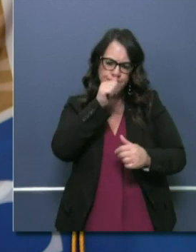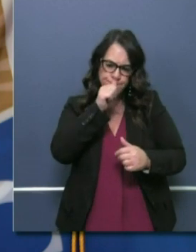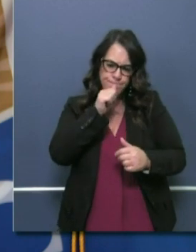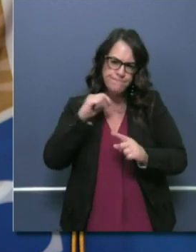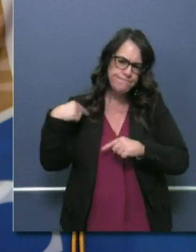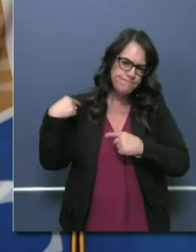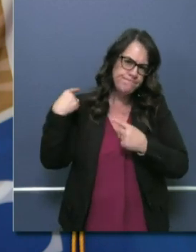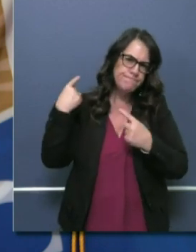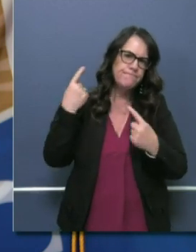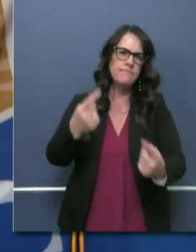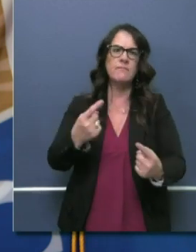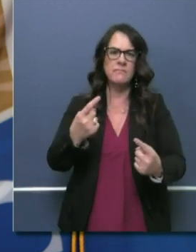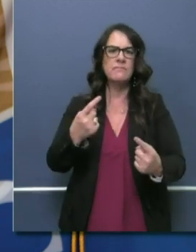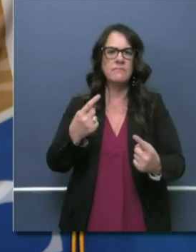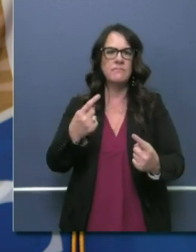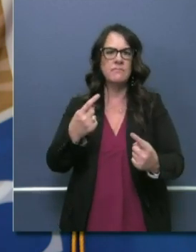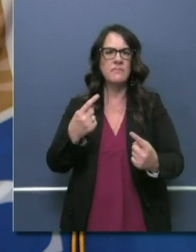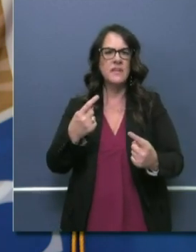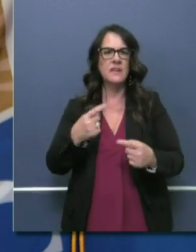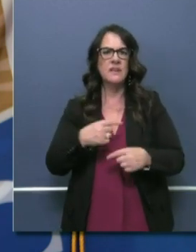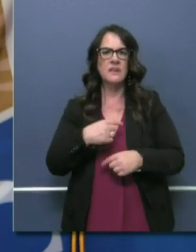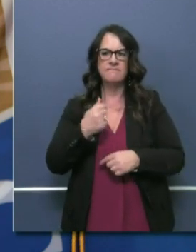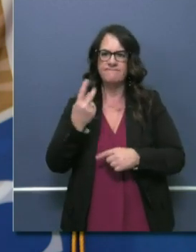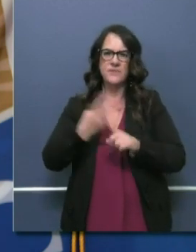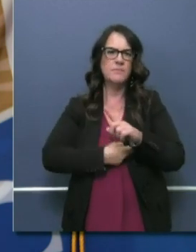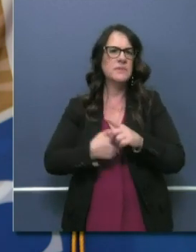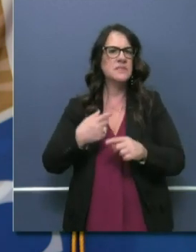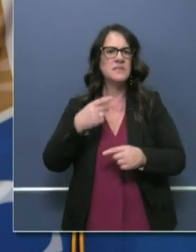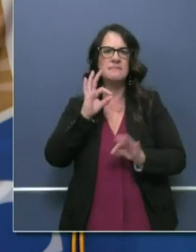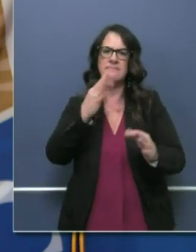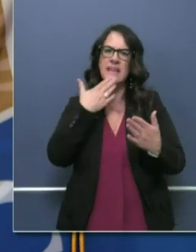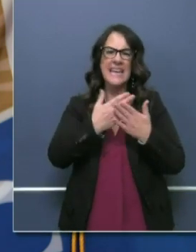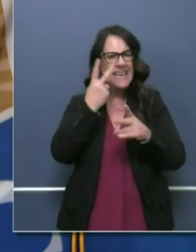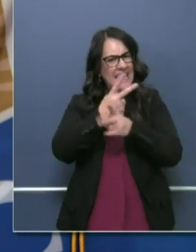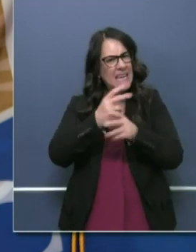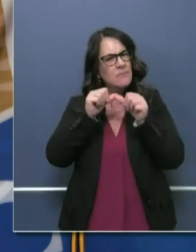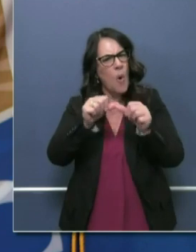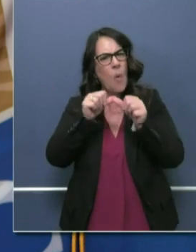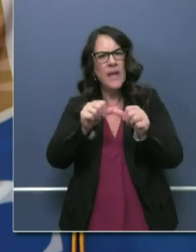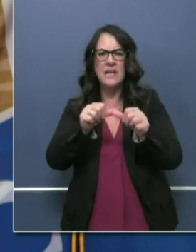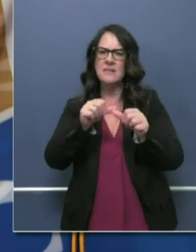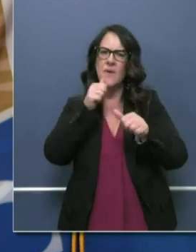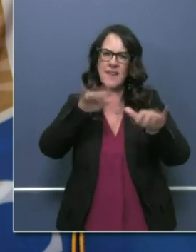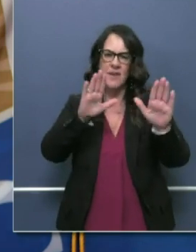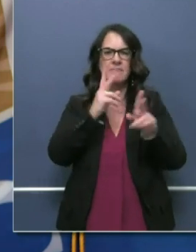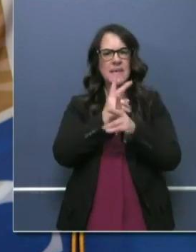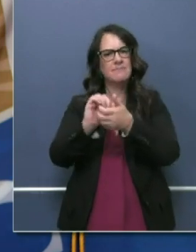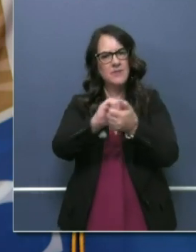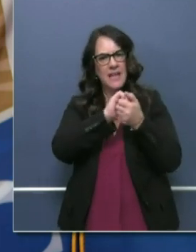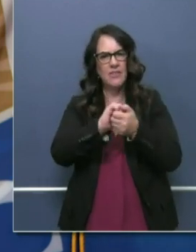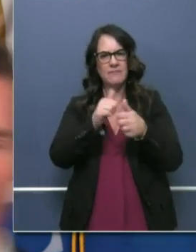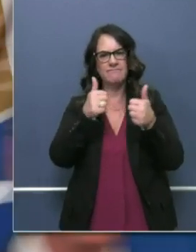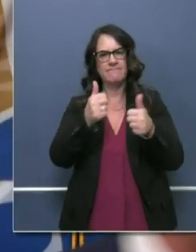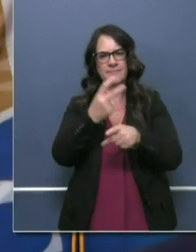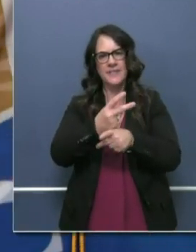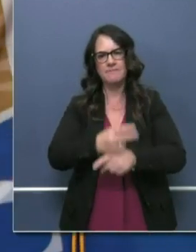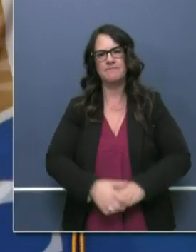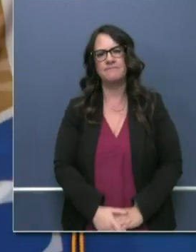the course of the last number of months. Let's stay the course. Let's stay together. Take care, everybody.